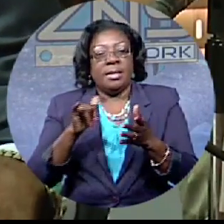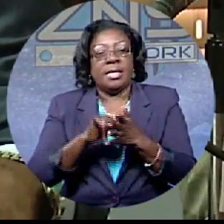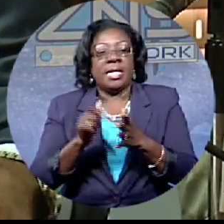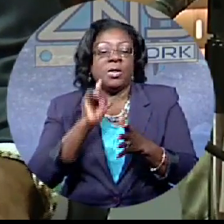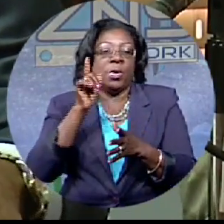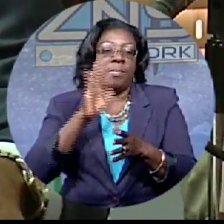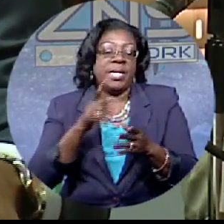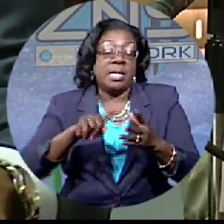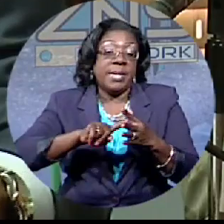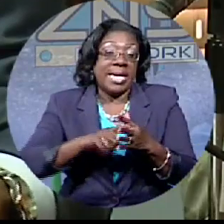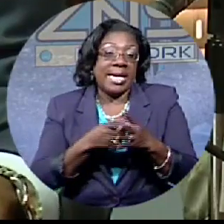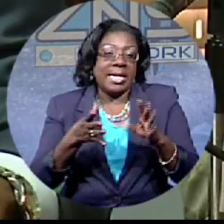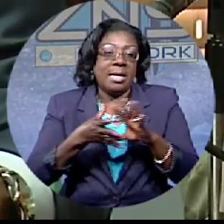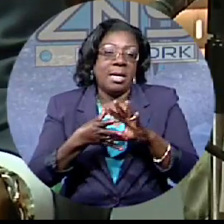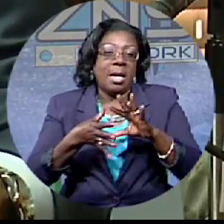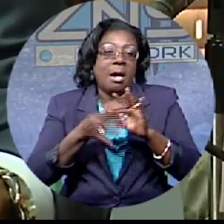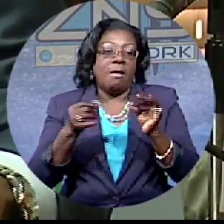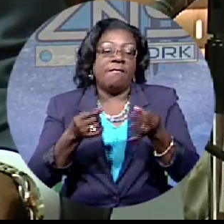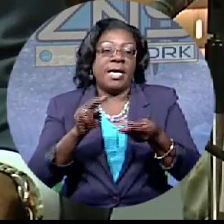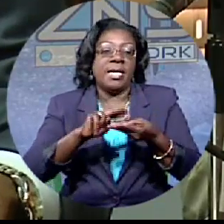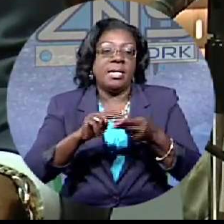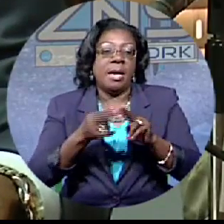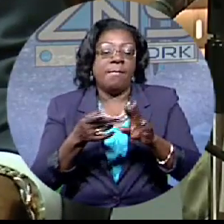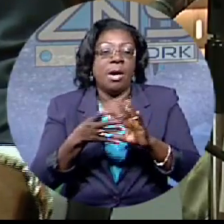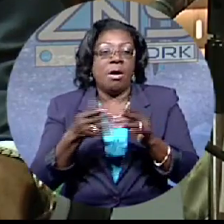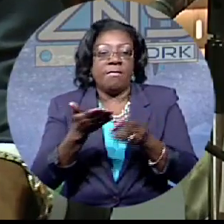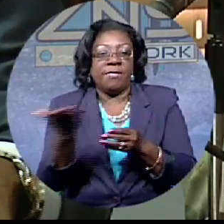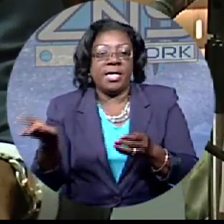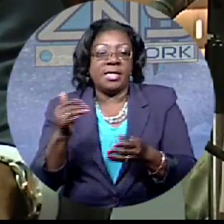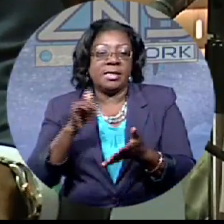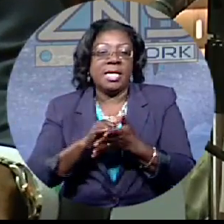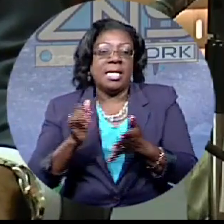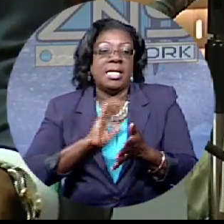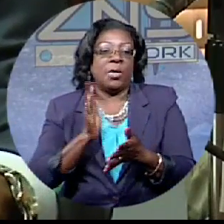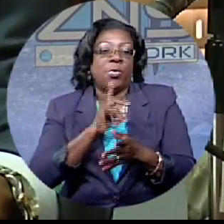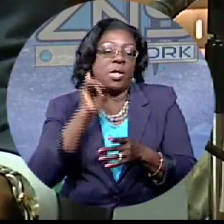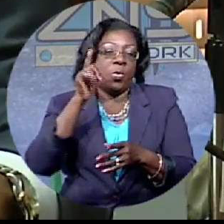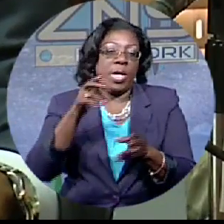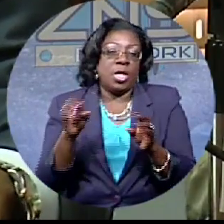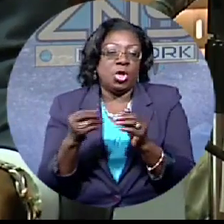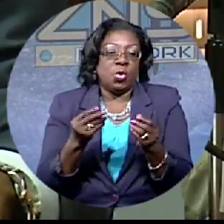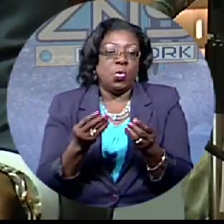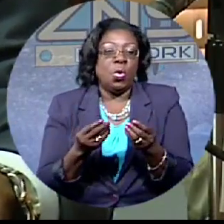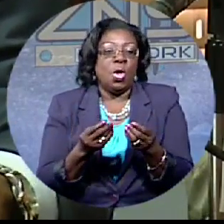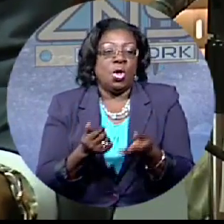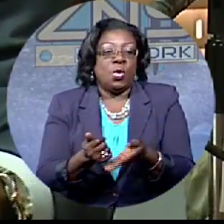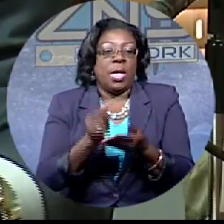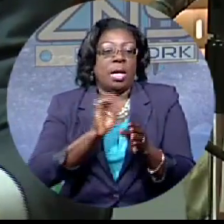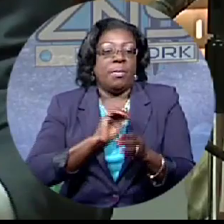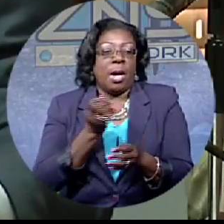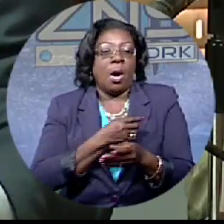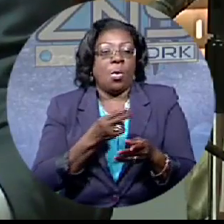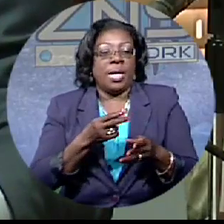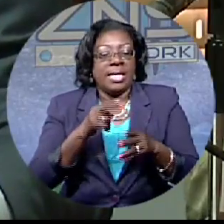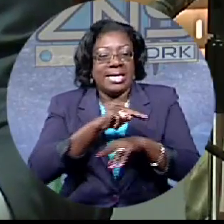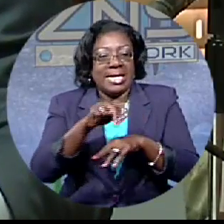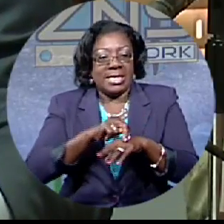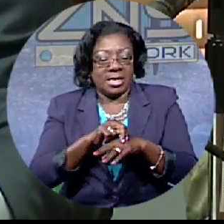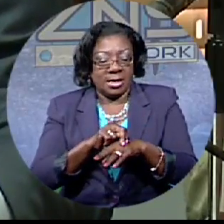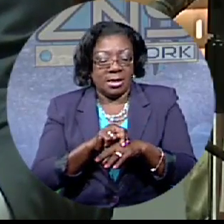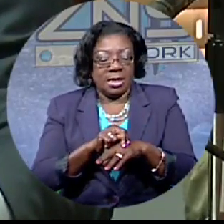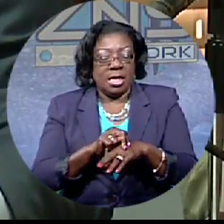be the beginning of a number of things that we wish to do to impact our nation in a positive way and to try to